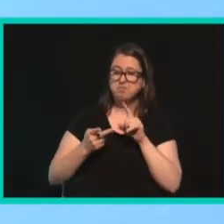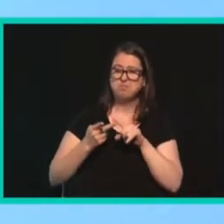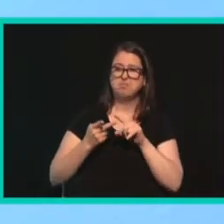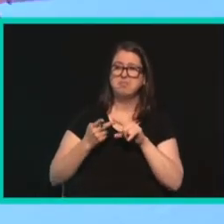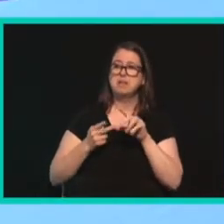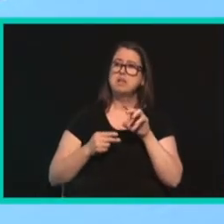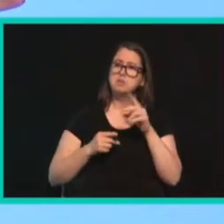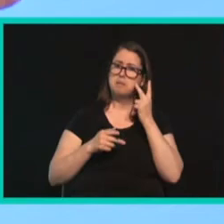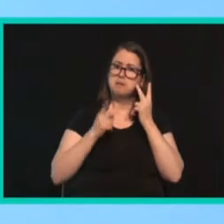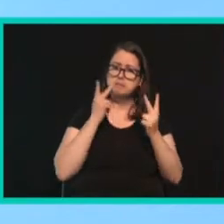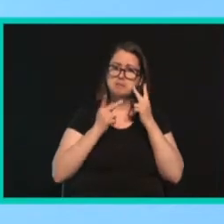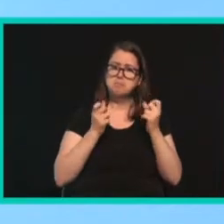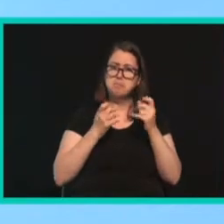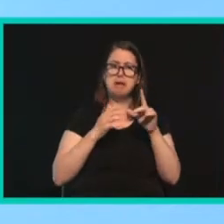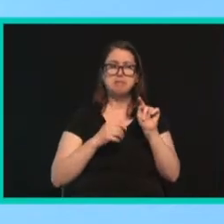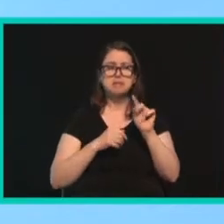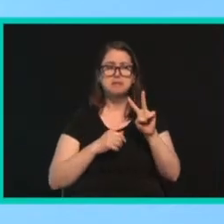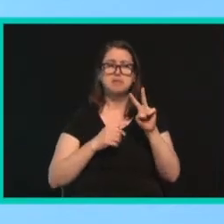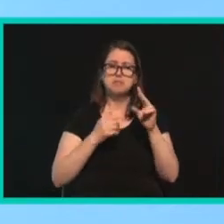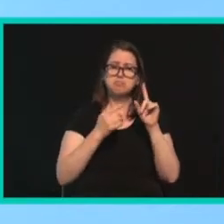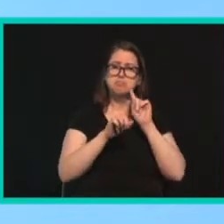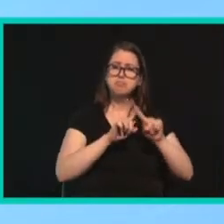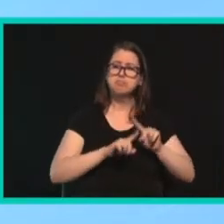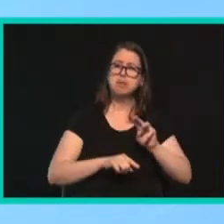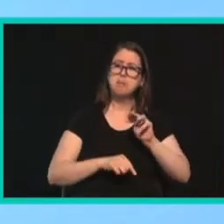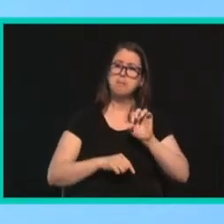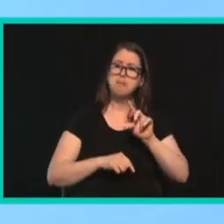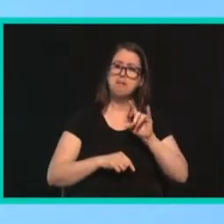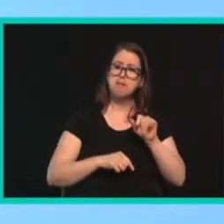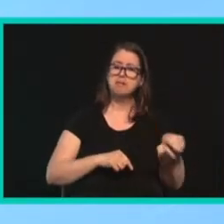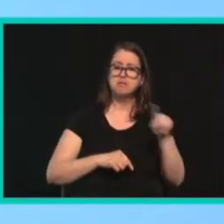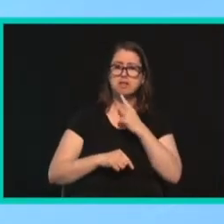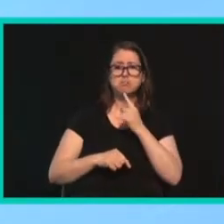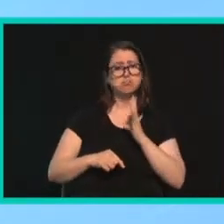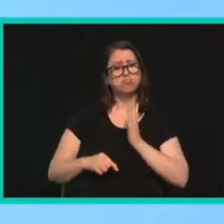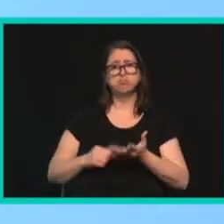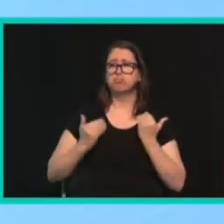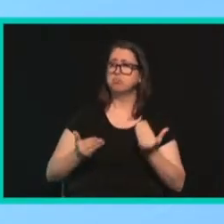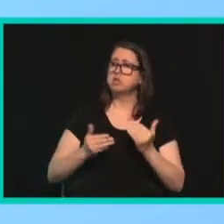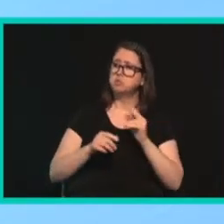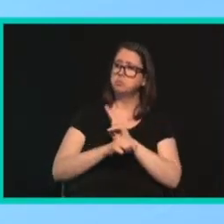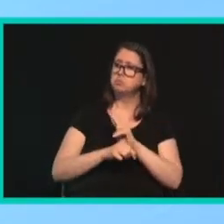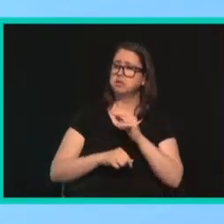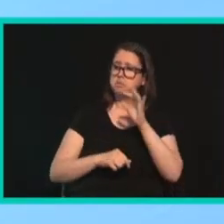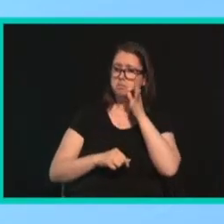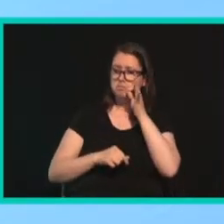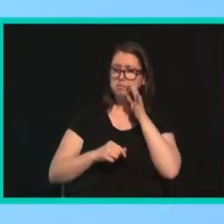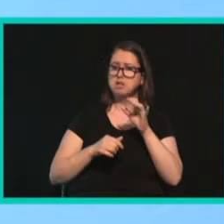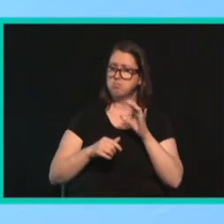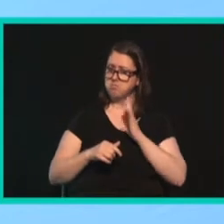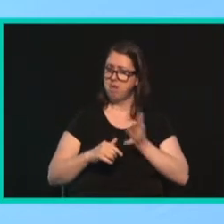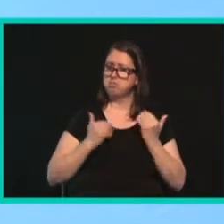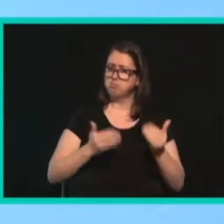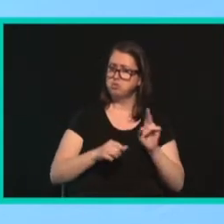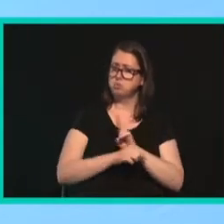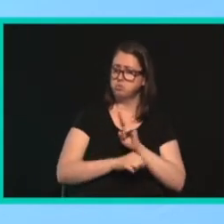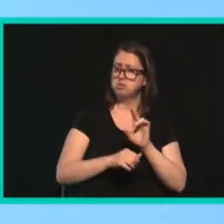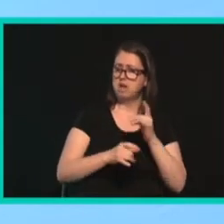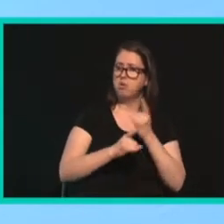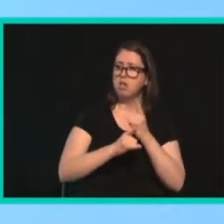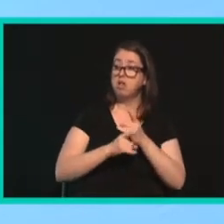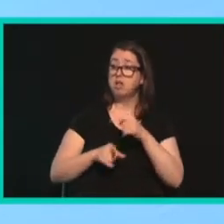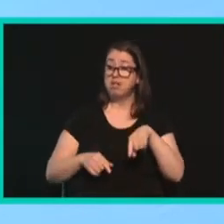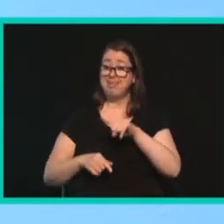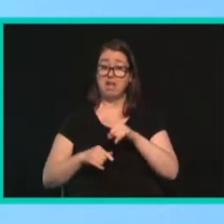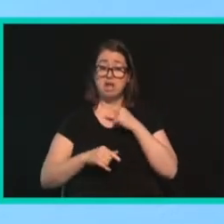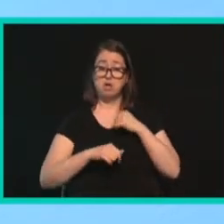it look like it's kind of healthy. We need to kind of tell them, these are the risks. This is what happens when you drink this much alcohol. And, vodka